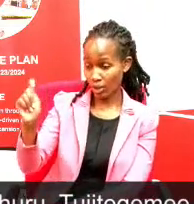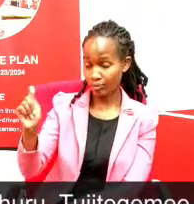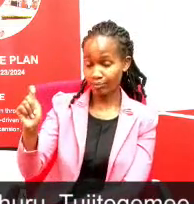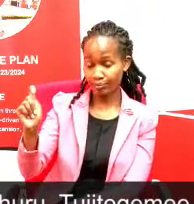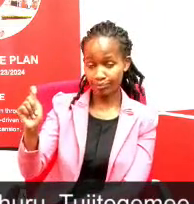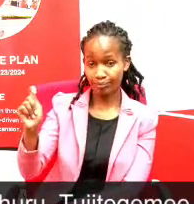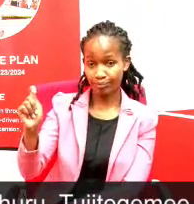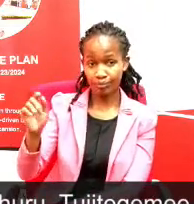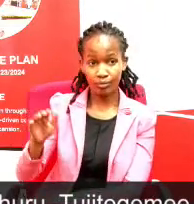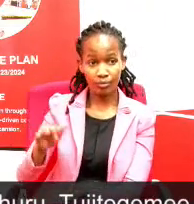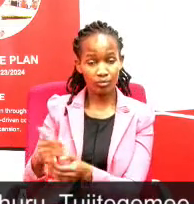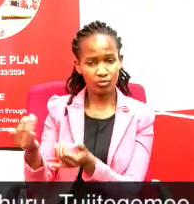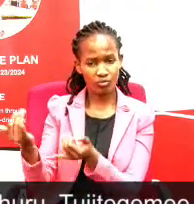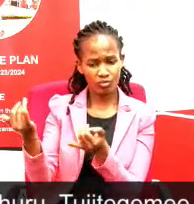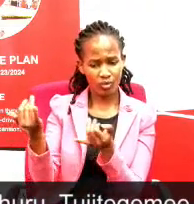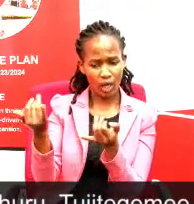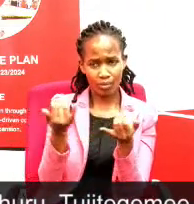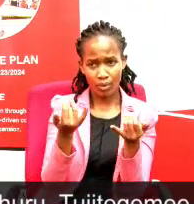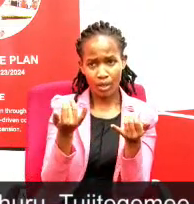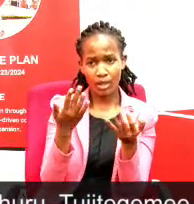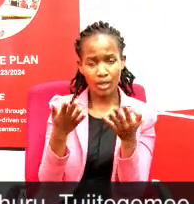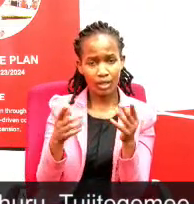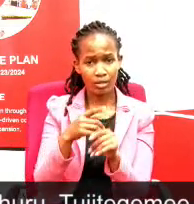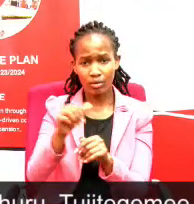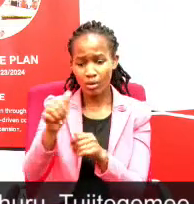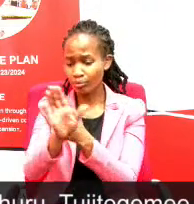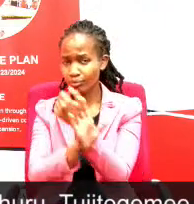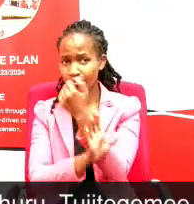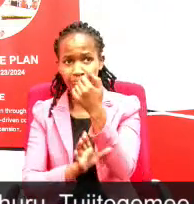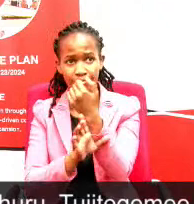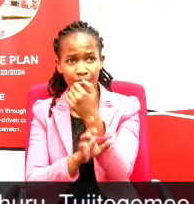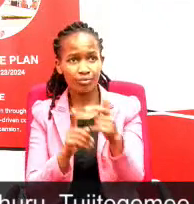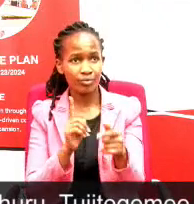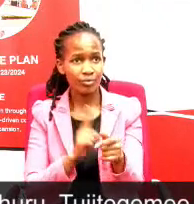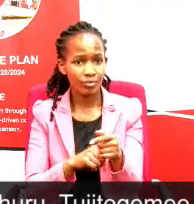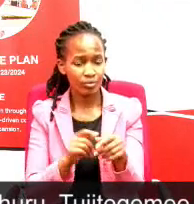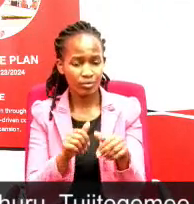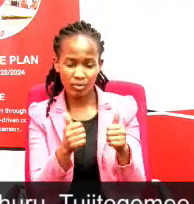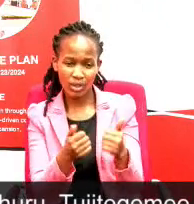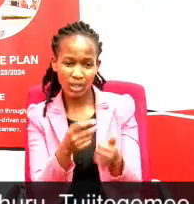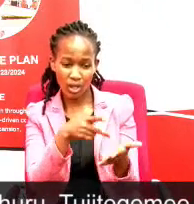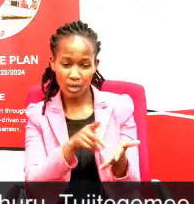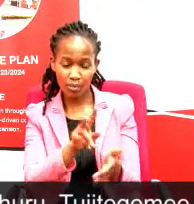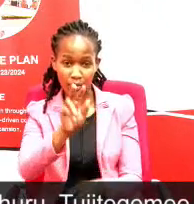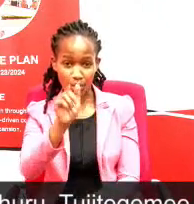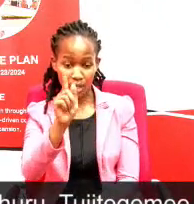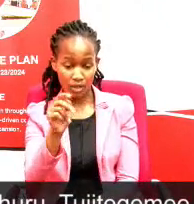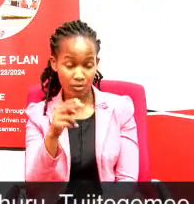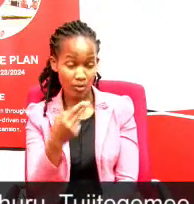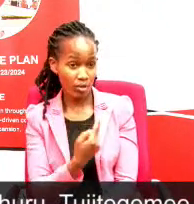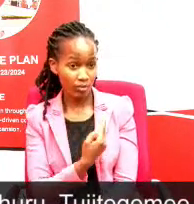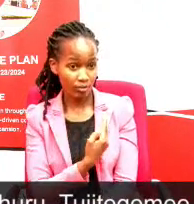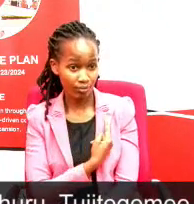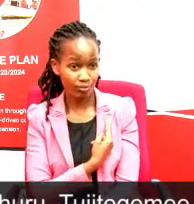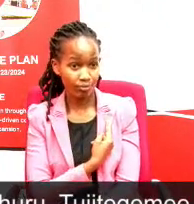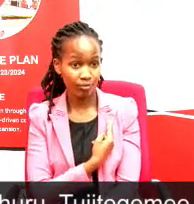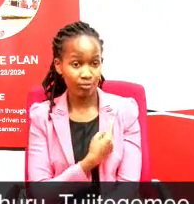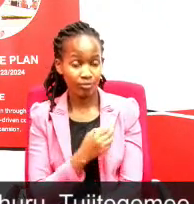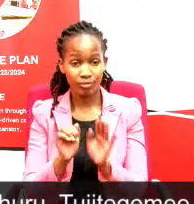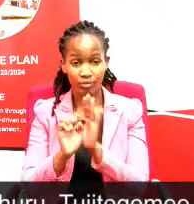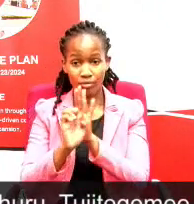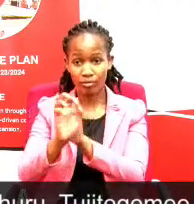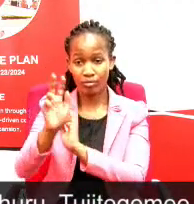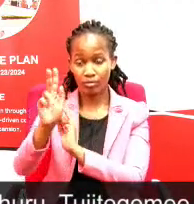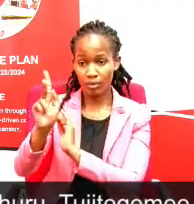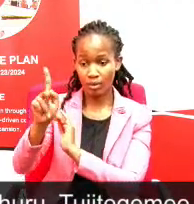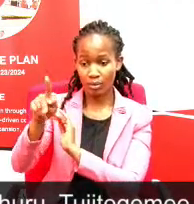imports. When we're importing goods, sometimes our clearing agents will pay VAT on our behalf, like for KPA